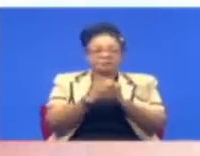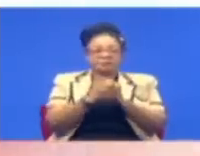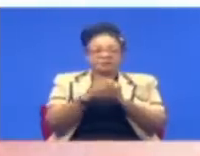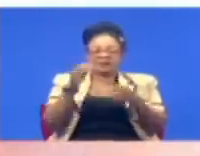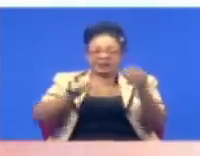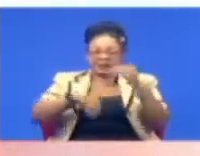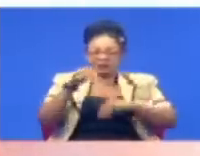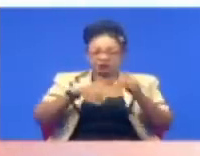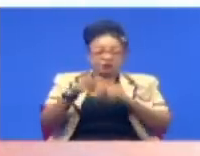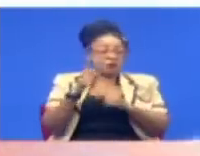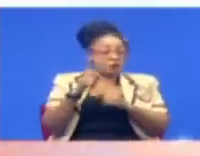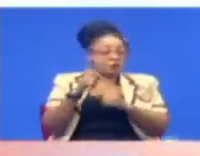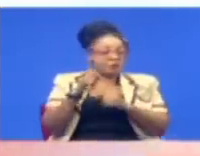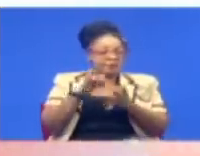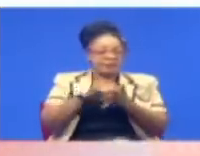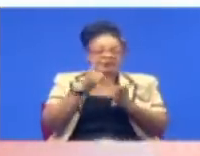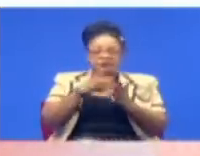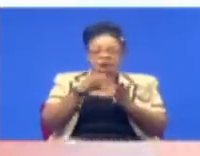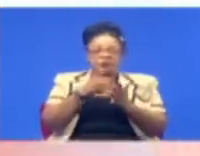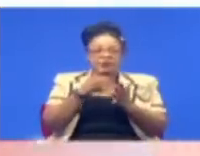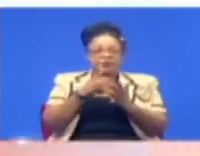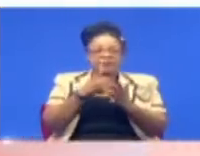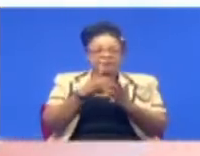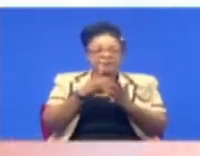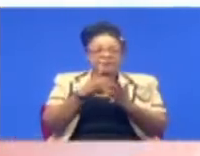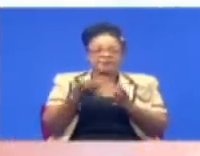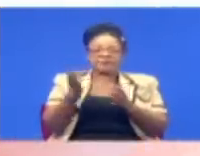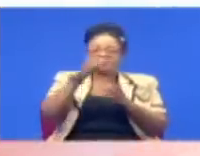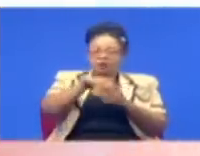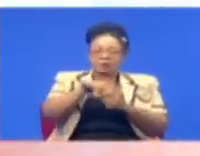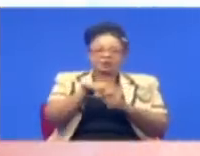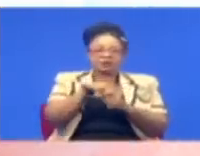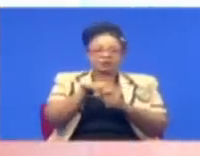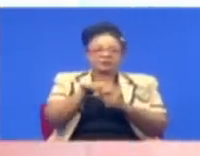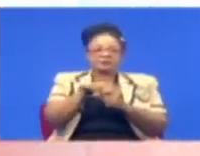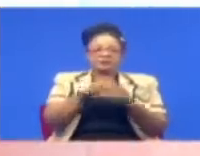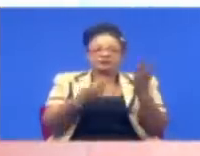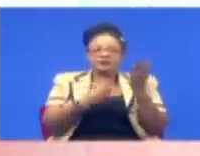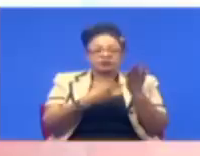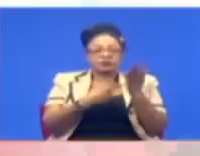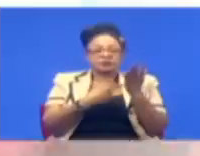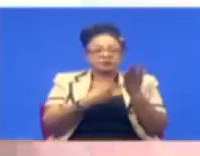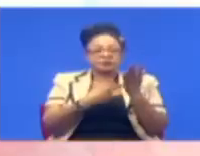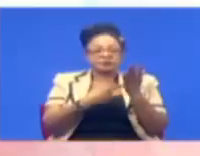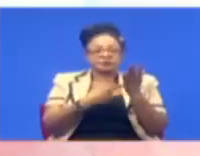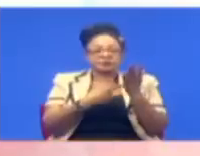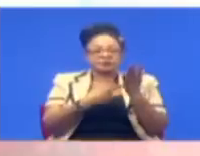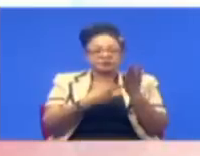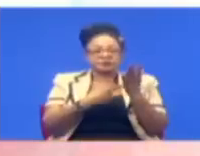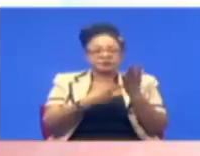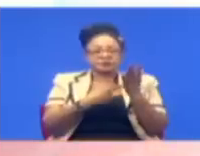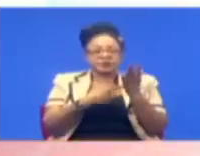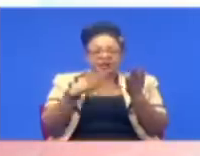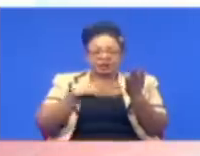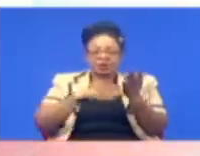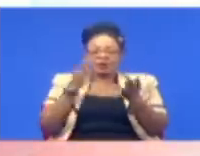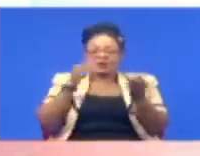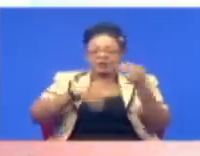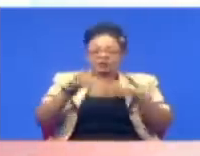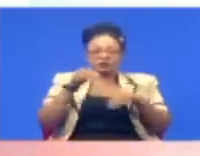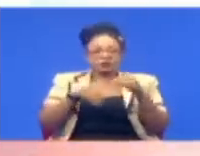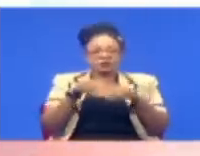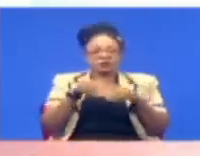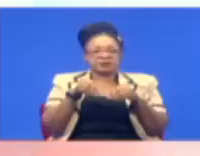election laws that included the incorporation of technology in our elections.